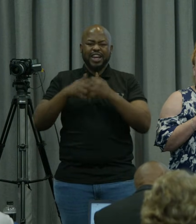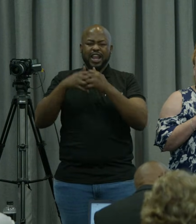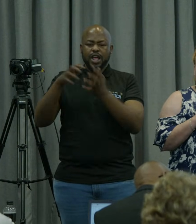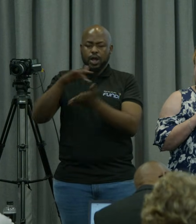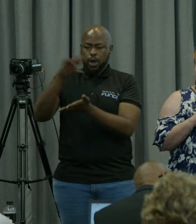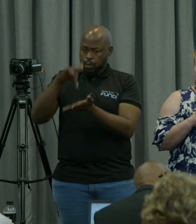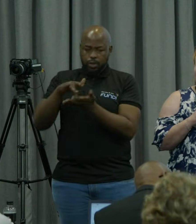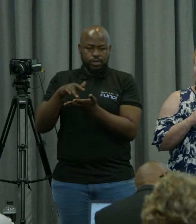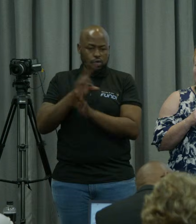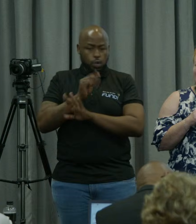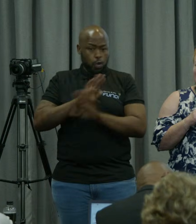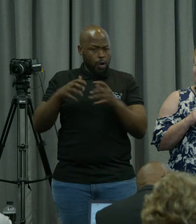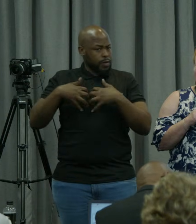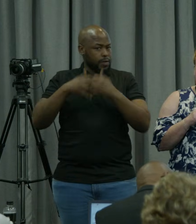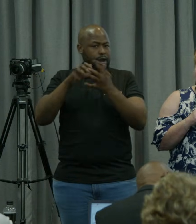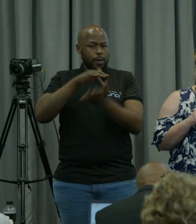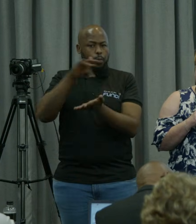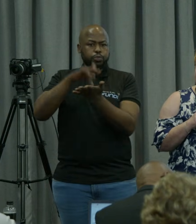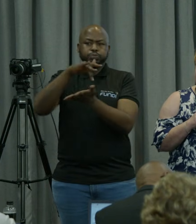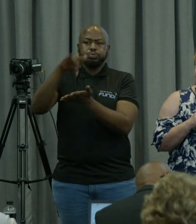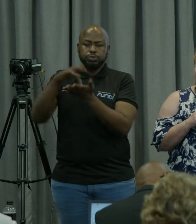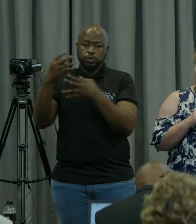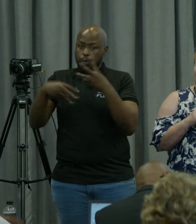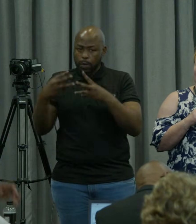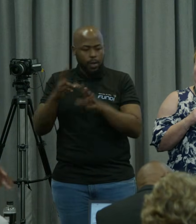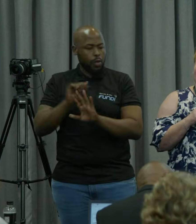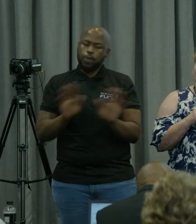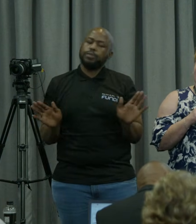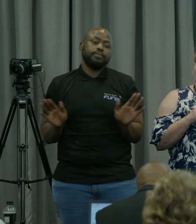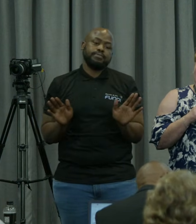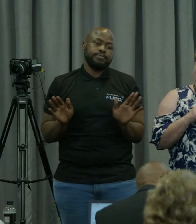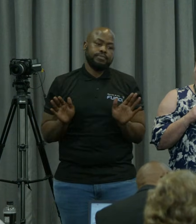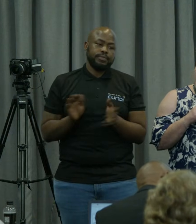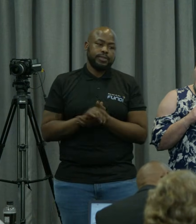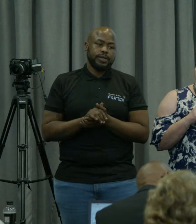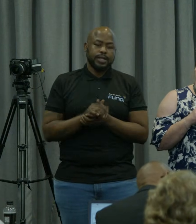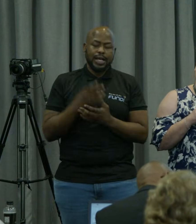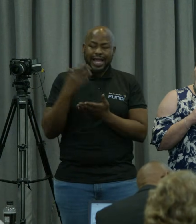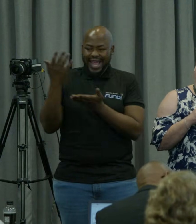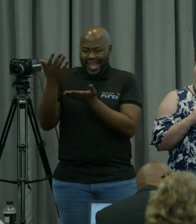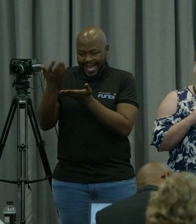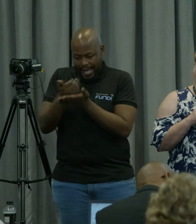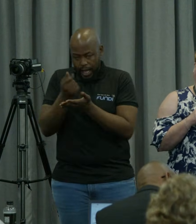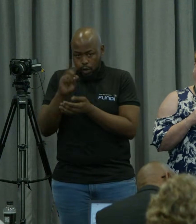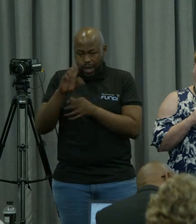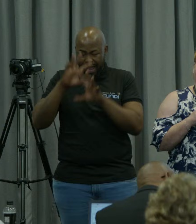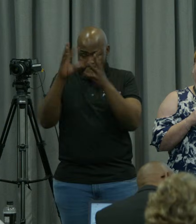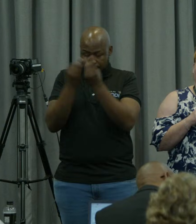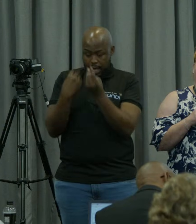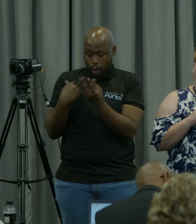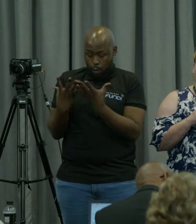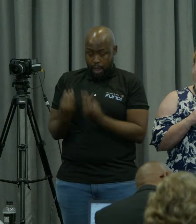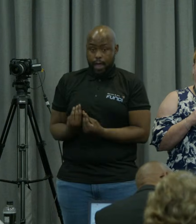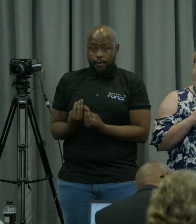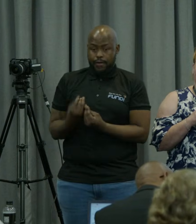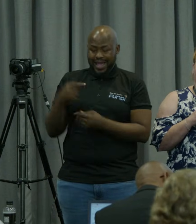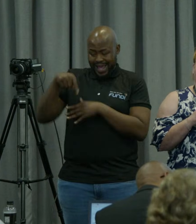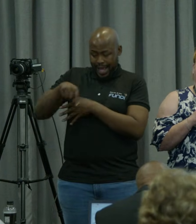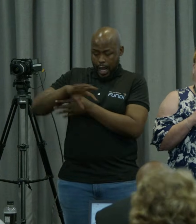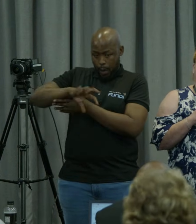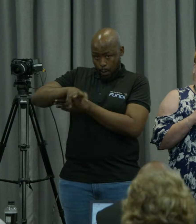they're correct, it doesn't. It does not create posts. It takes what we have in a